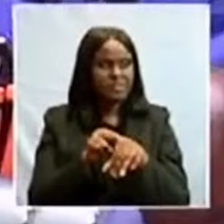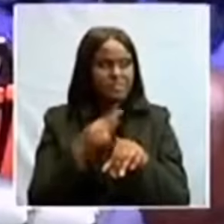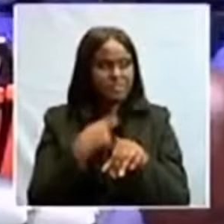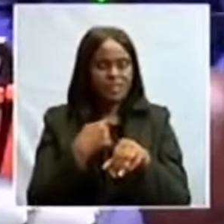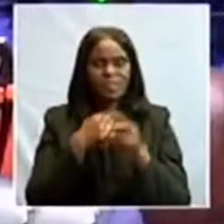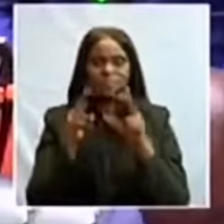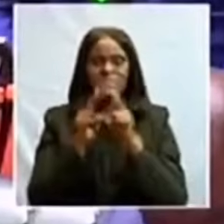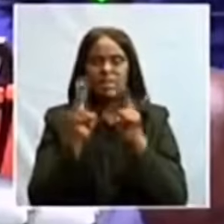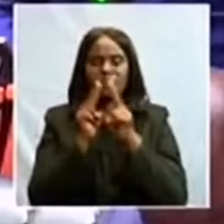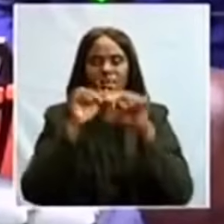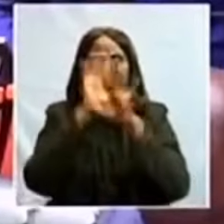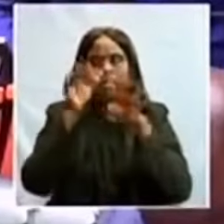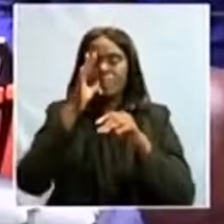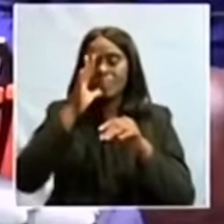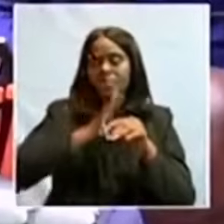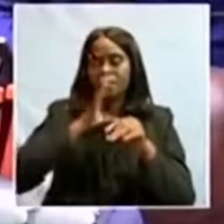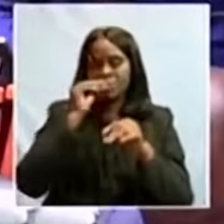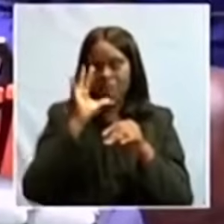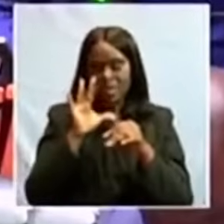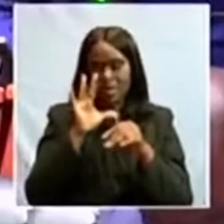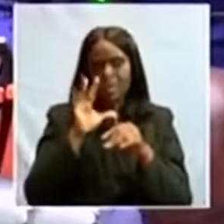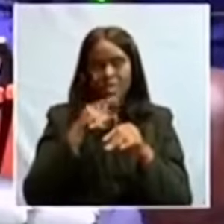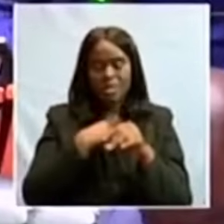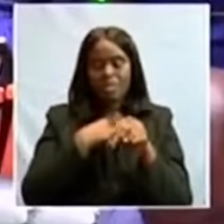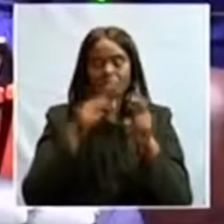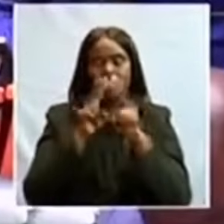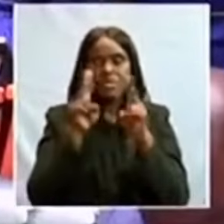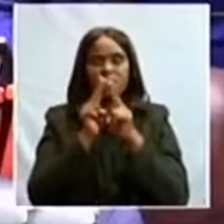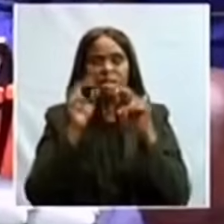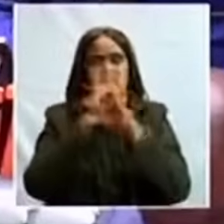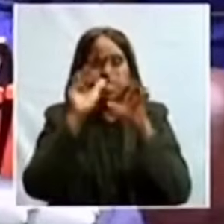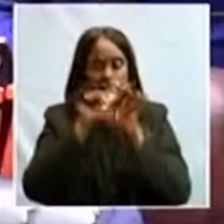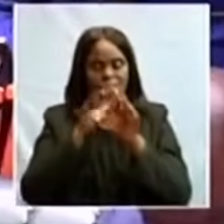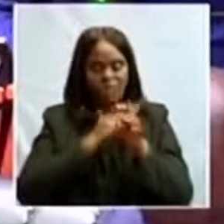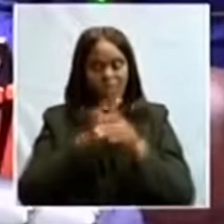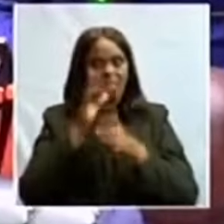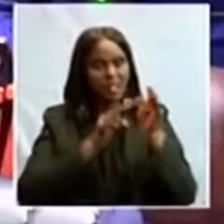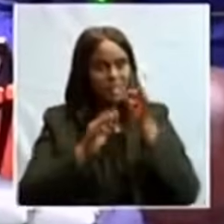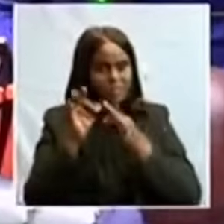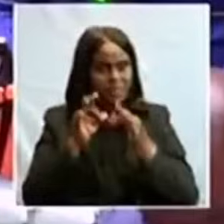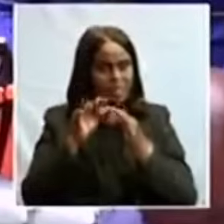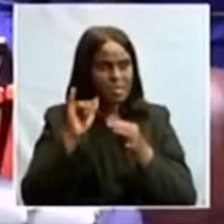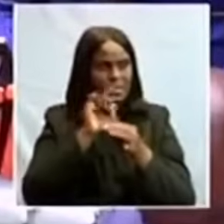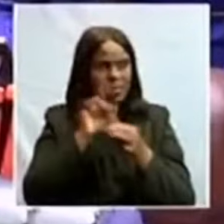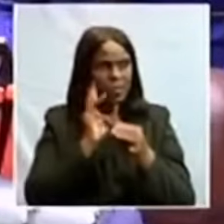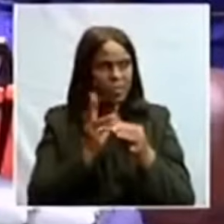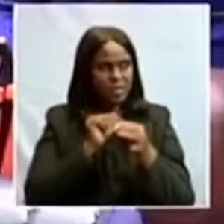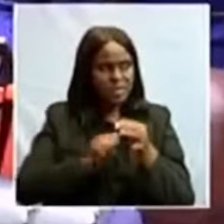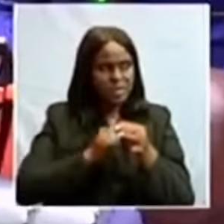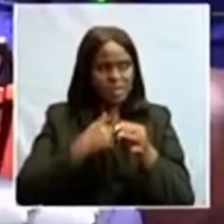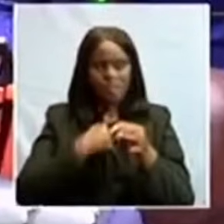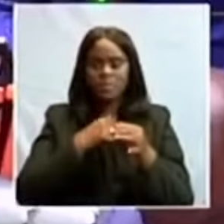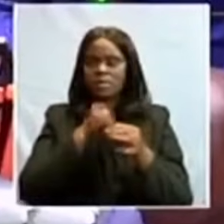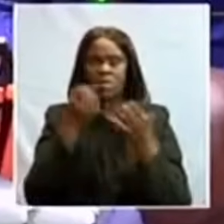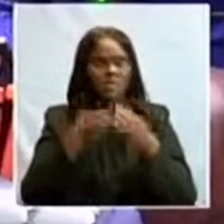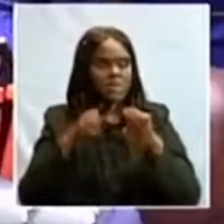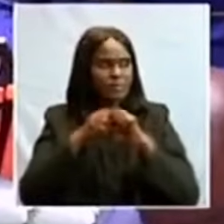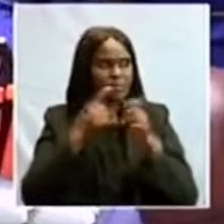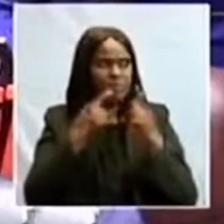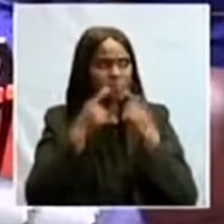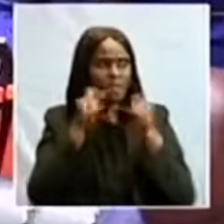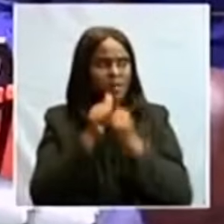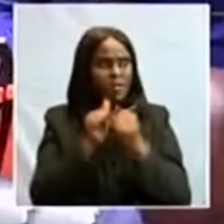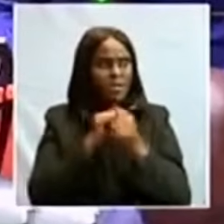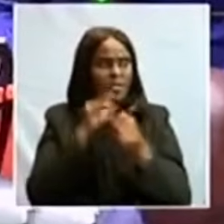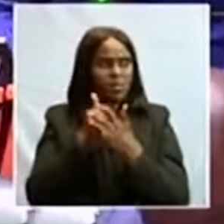very clear, Madam Speaker. I was very clear in my statement that I didn't even talk about the whole